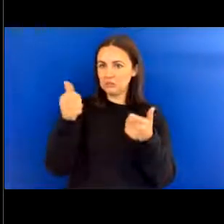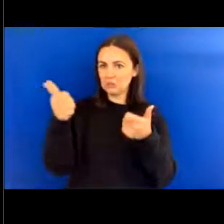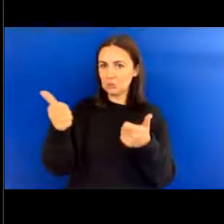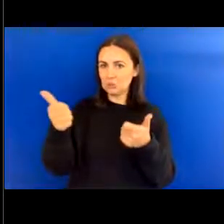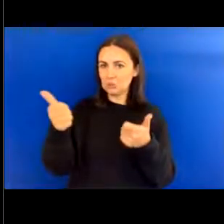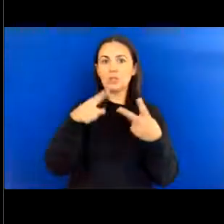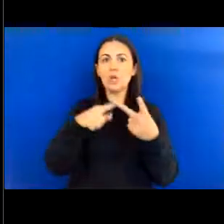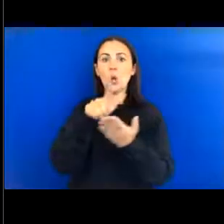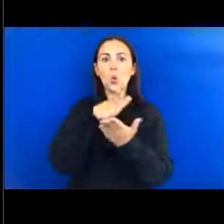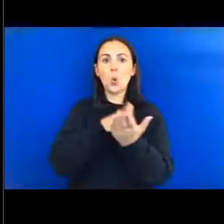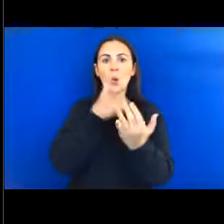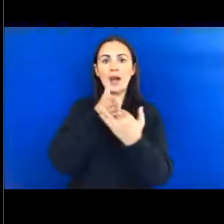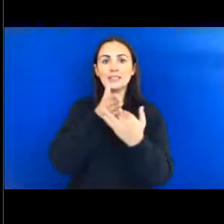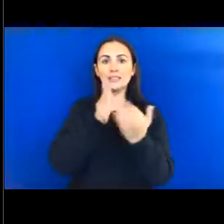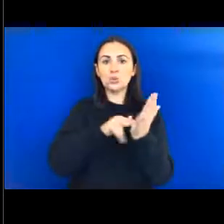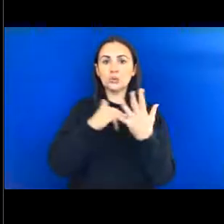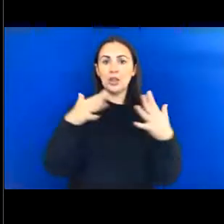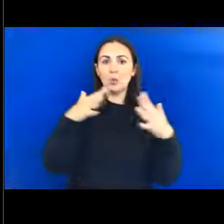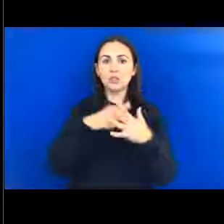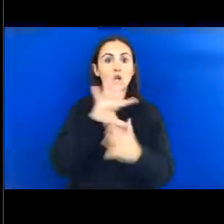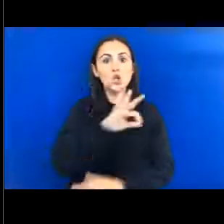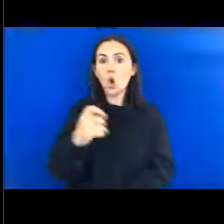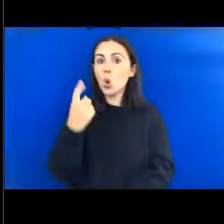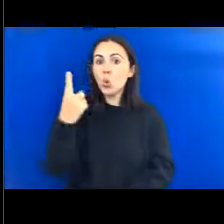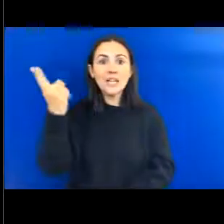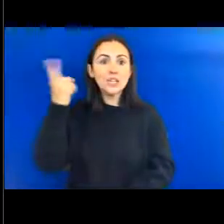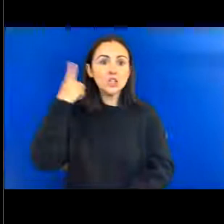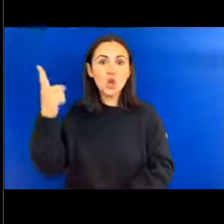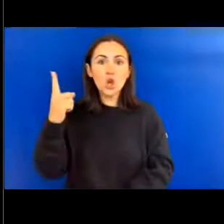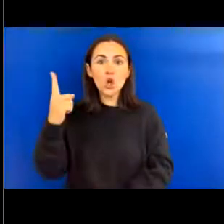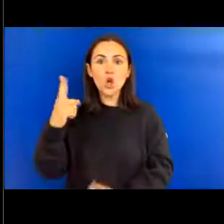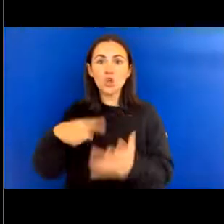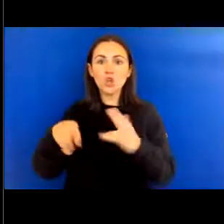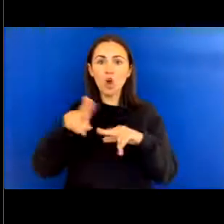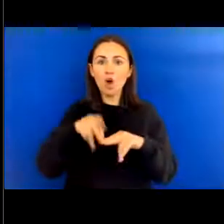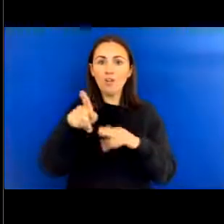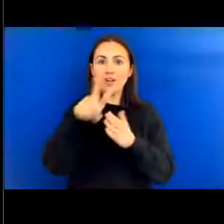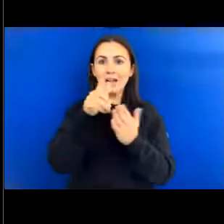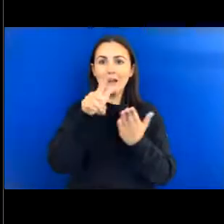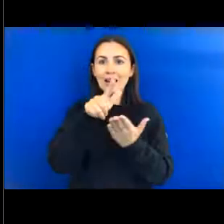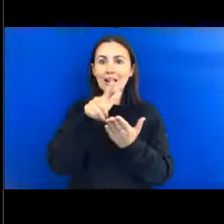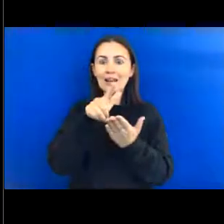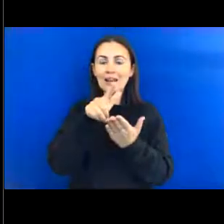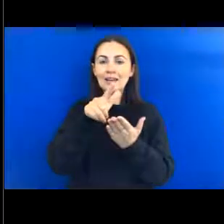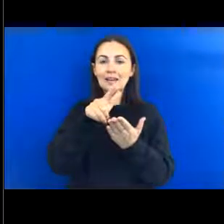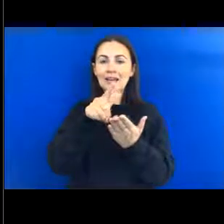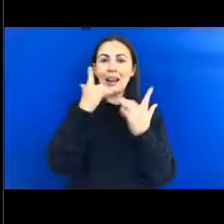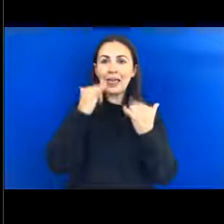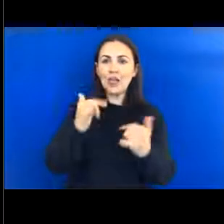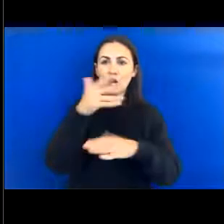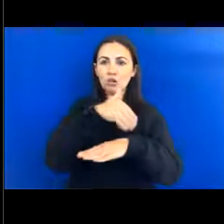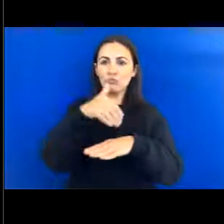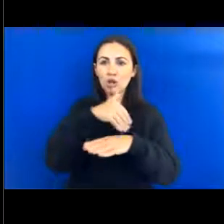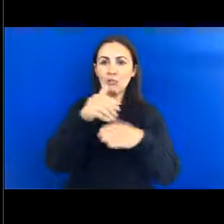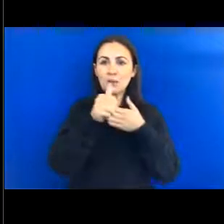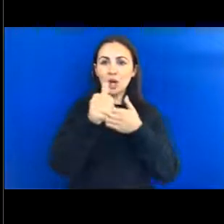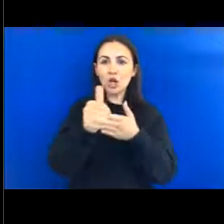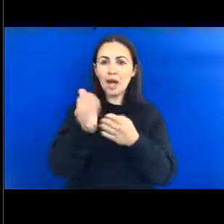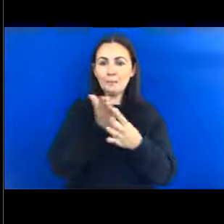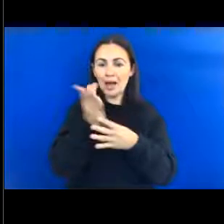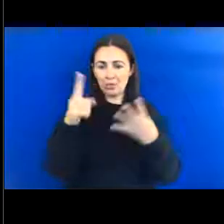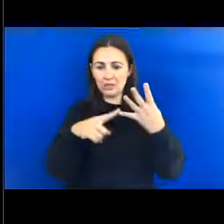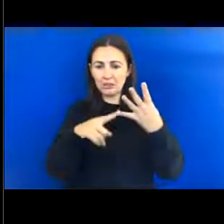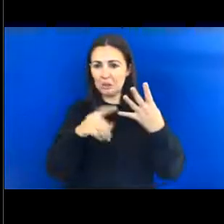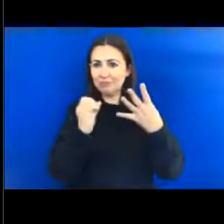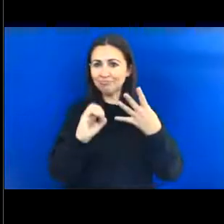And LawAccess New South Wales. Nobody's heard of the Legal Problem Guided Pathways, so that's good because we're going to